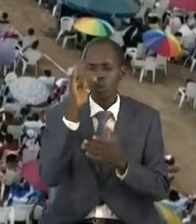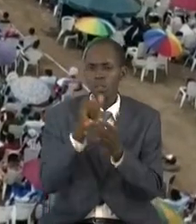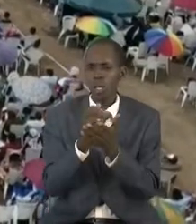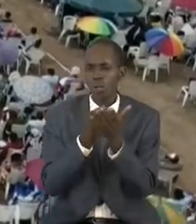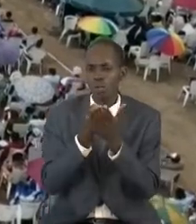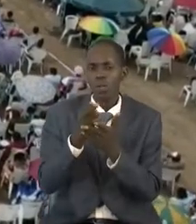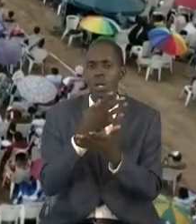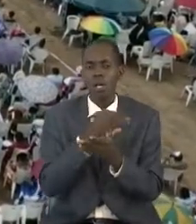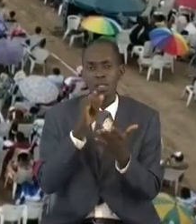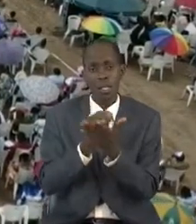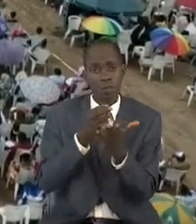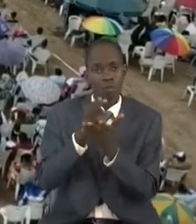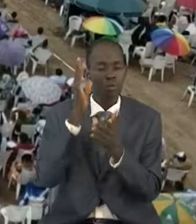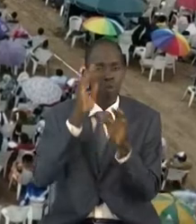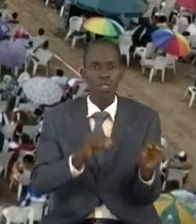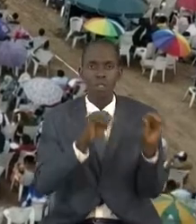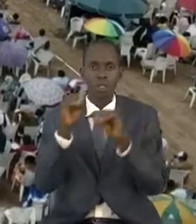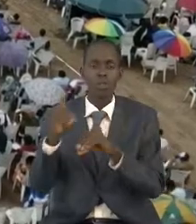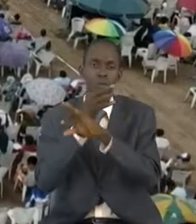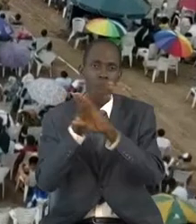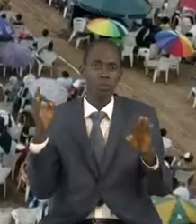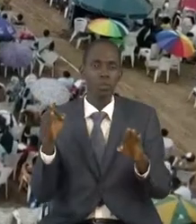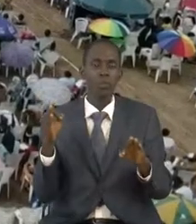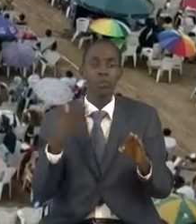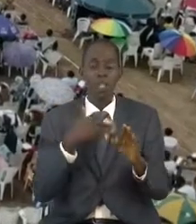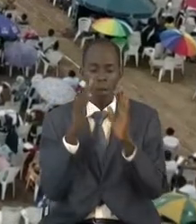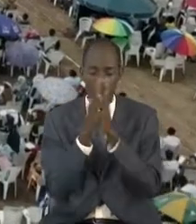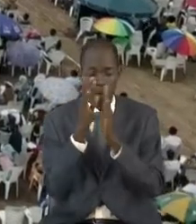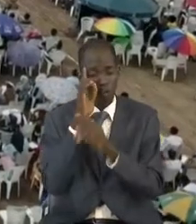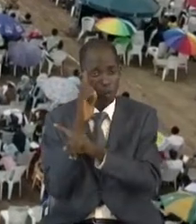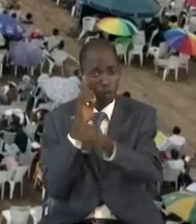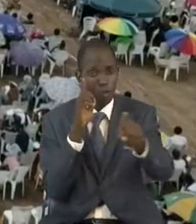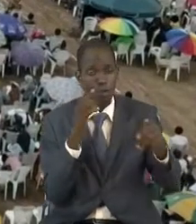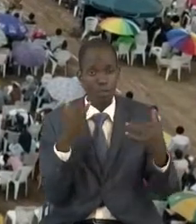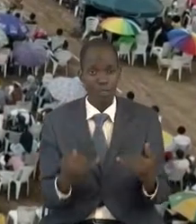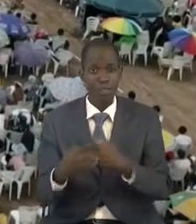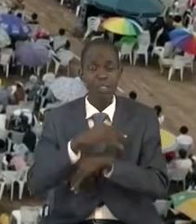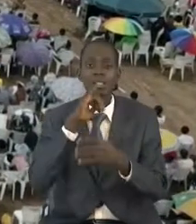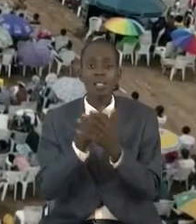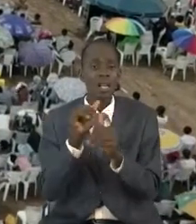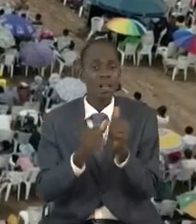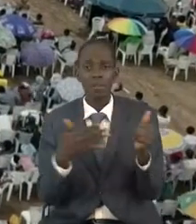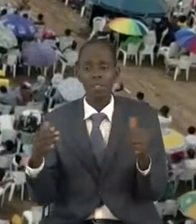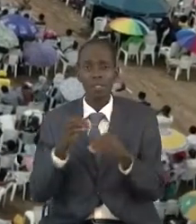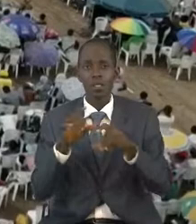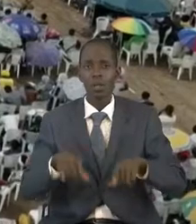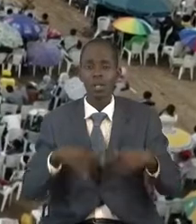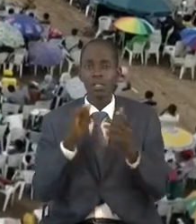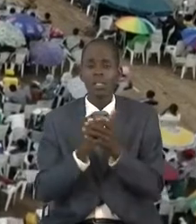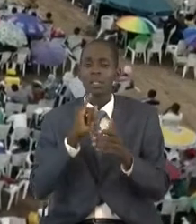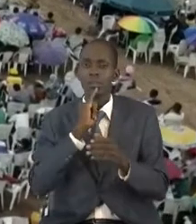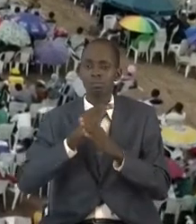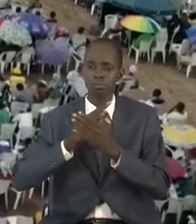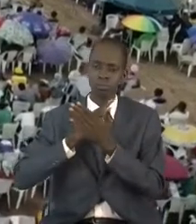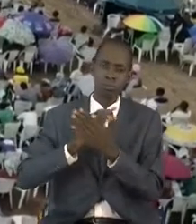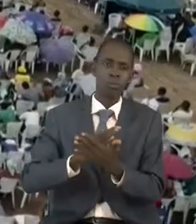truth will set you free. My prayer for you today is that anything in your life that is holding you back, even though